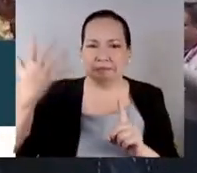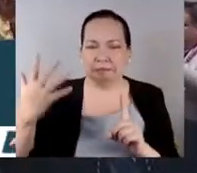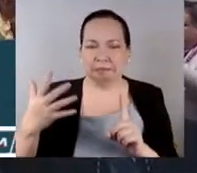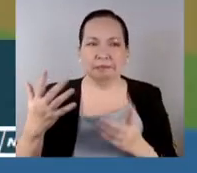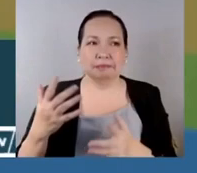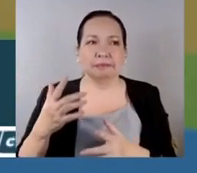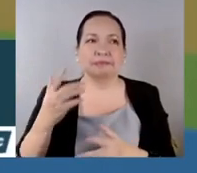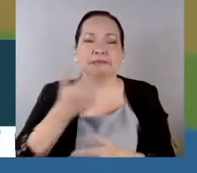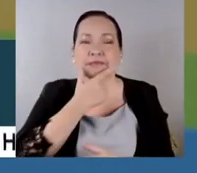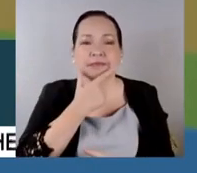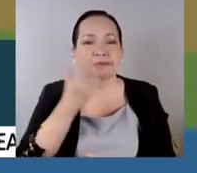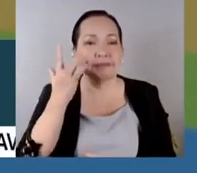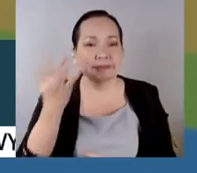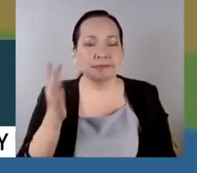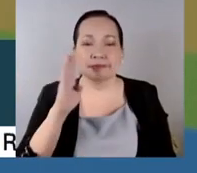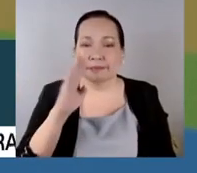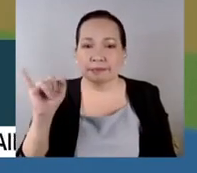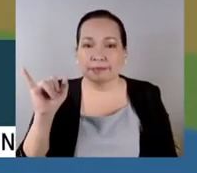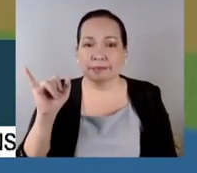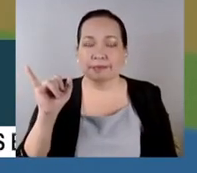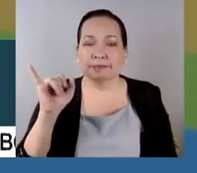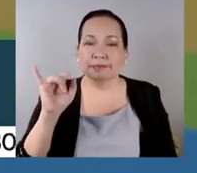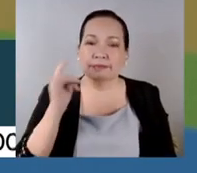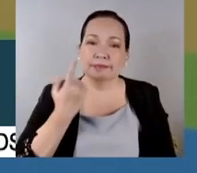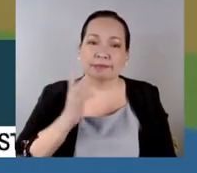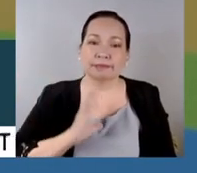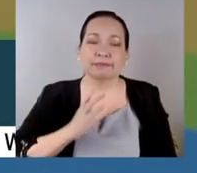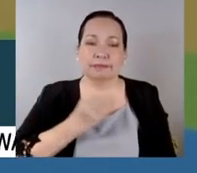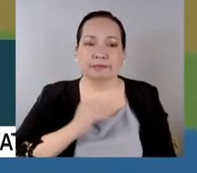the White House. You are loved.